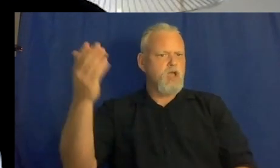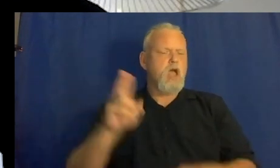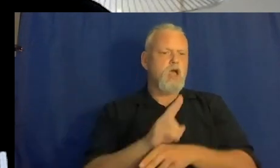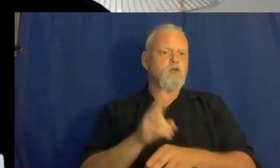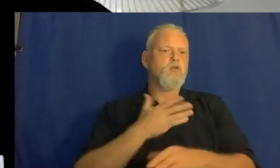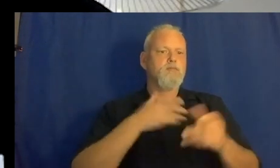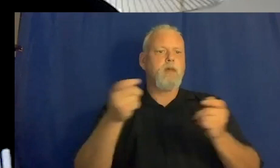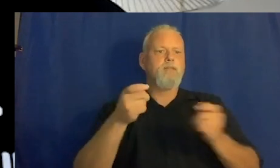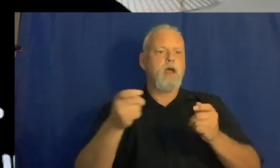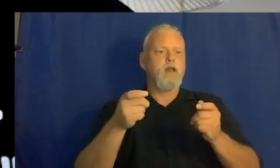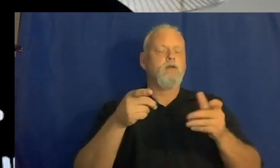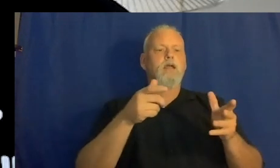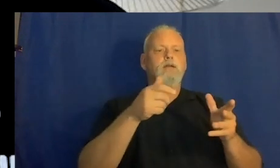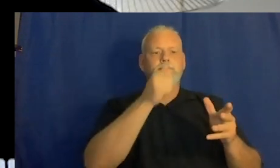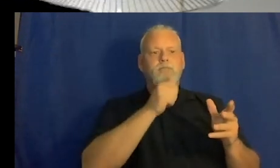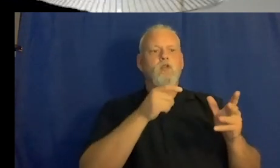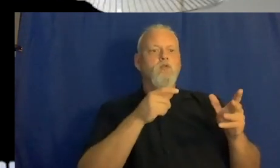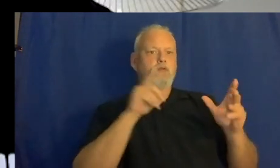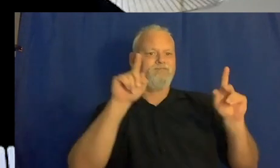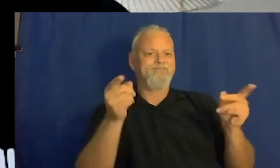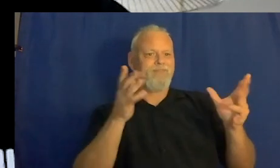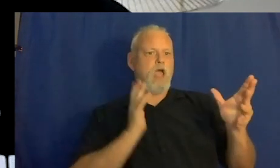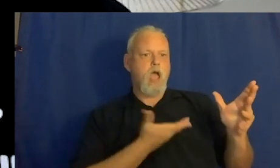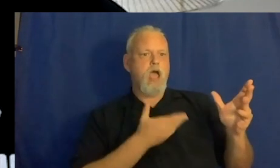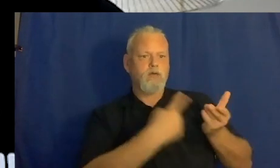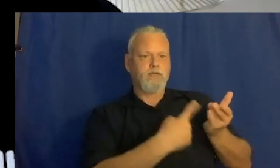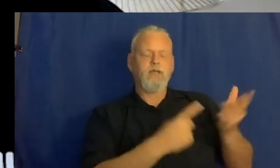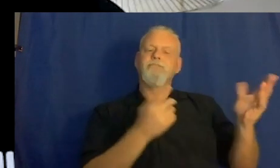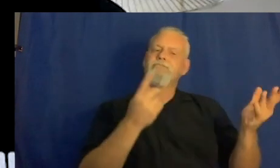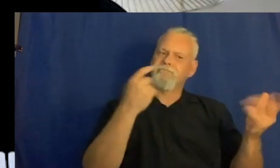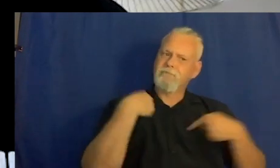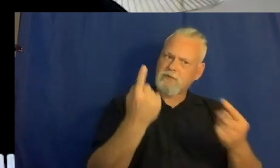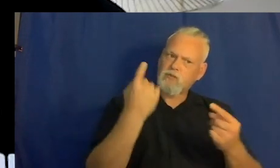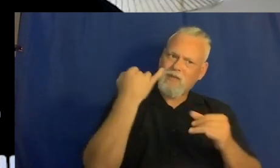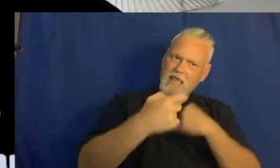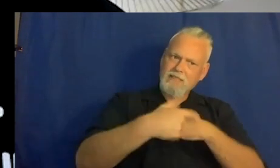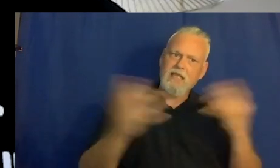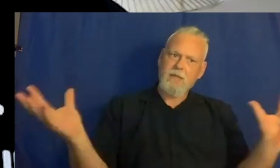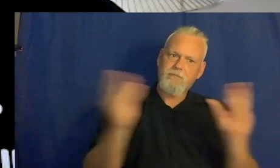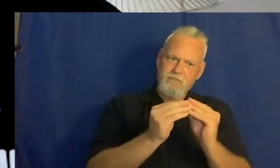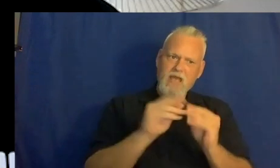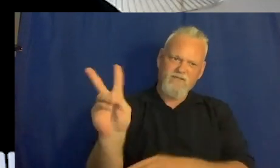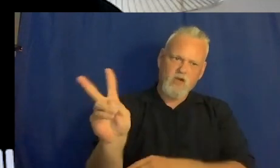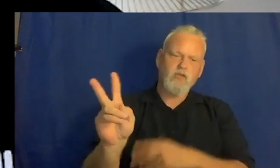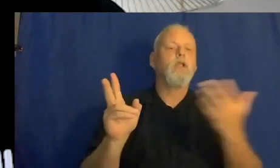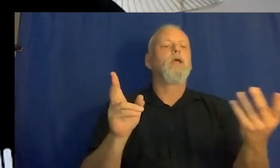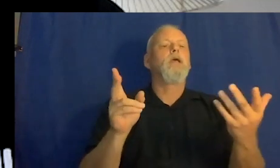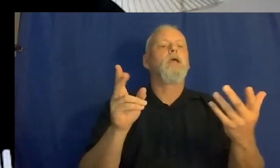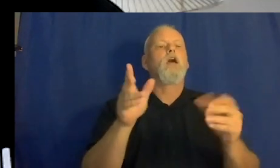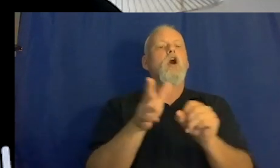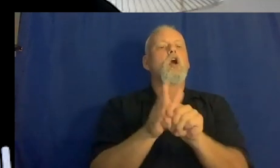moderator's privilege today to frame our discussion. Since we last virtually met for AIDSWatch earlier this year, the